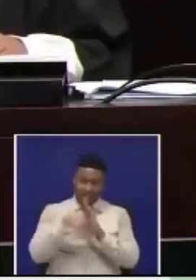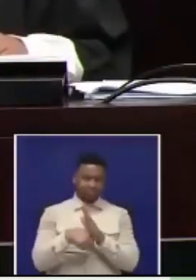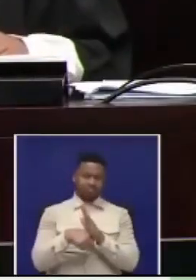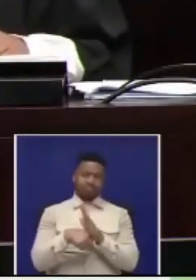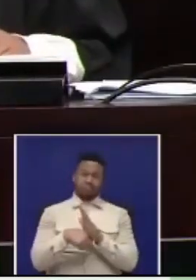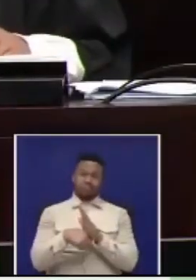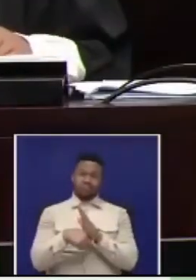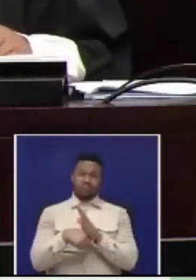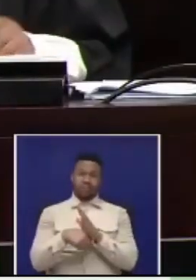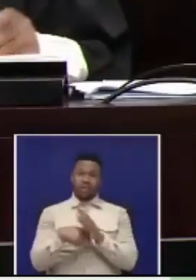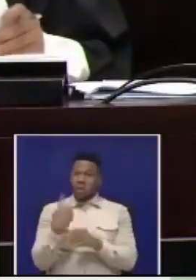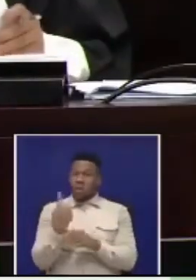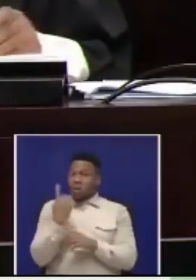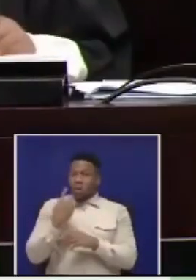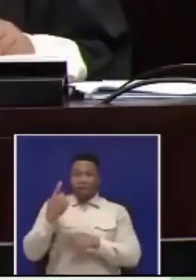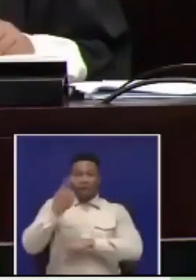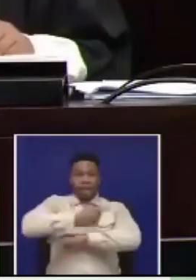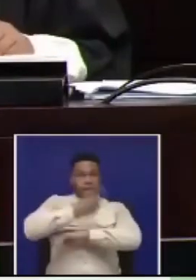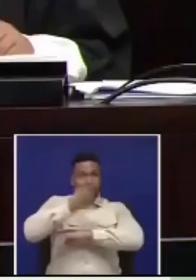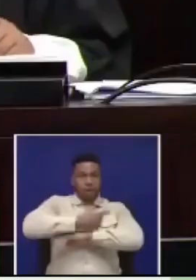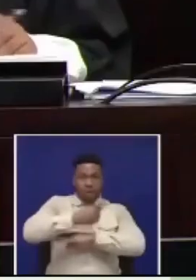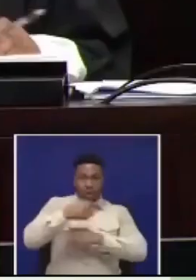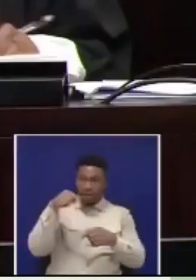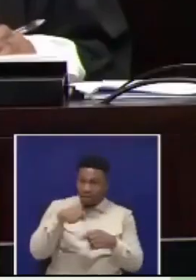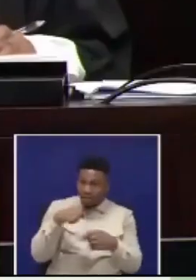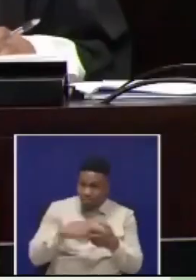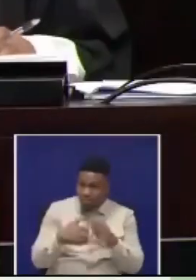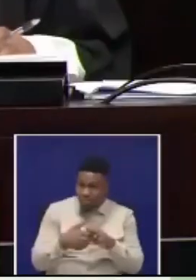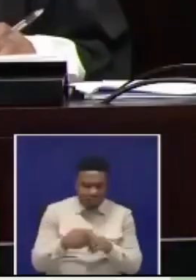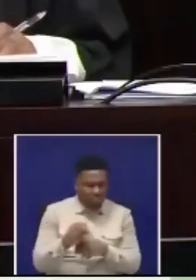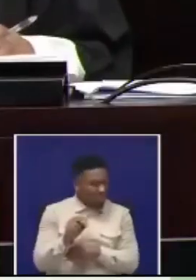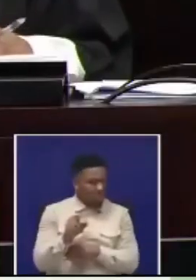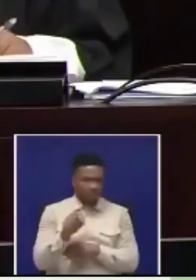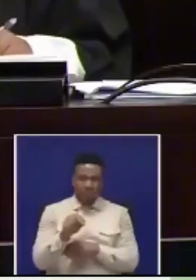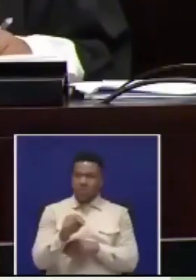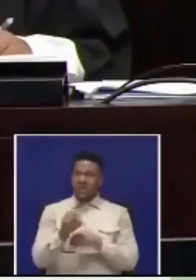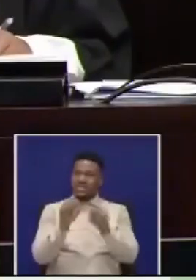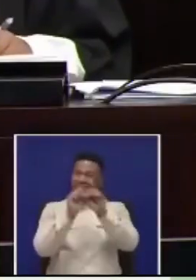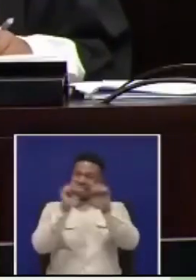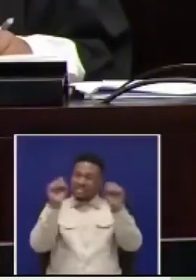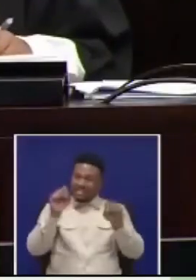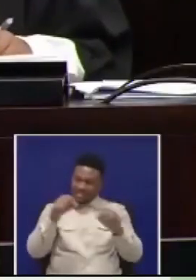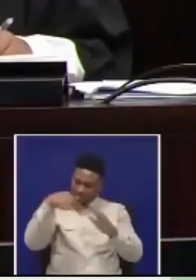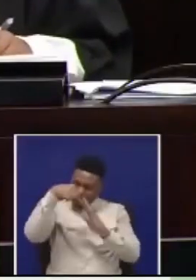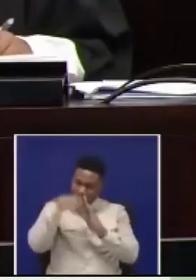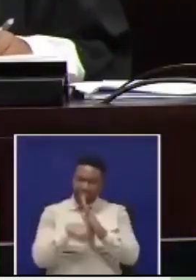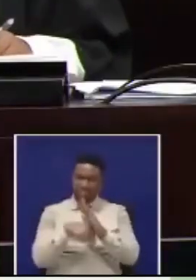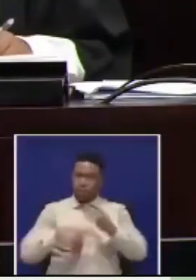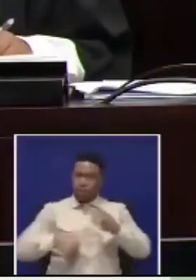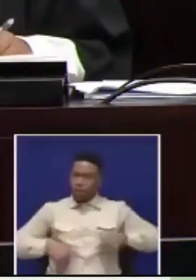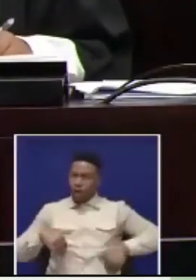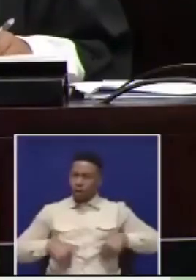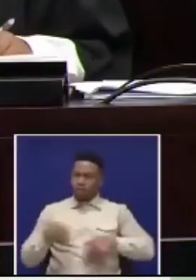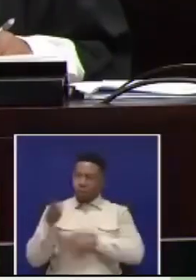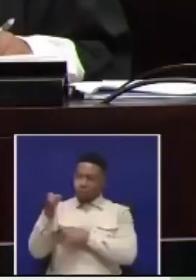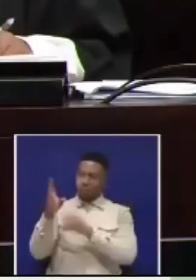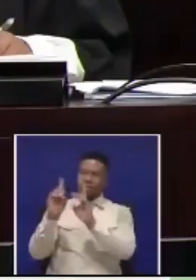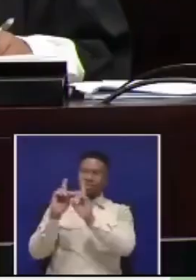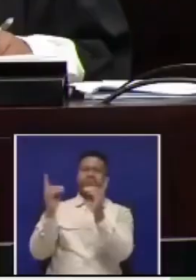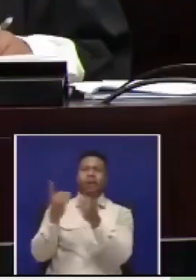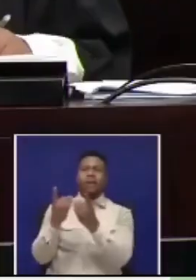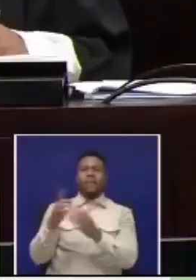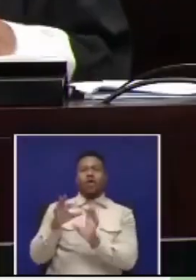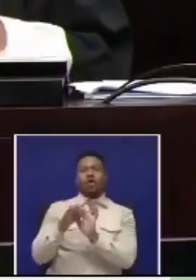borders. It is intertwined with systematic corruption within Home Affairs. Some migrants arrive at our borders